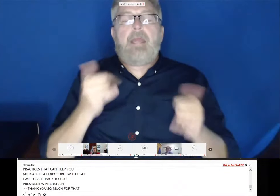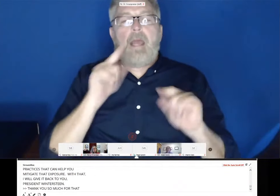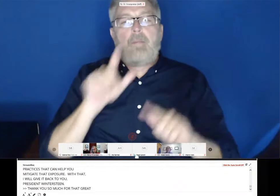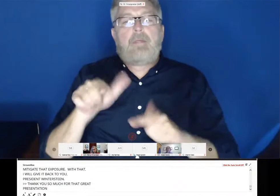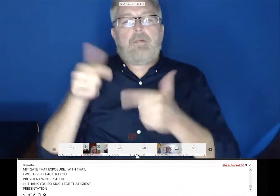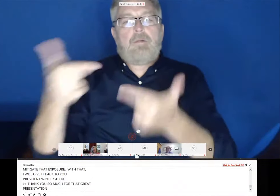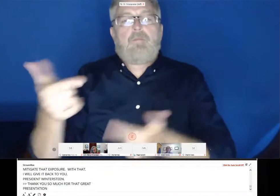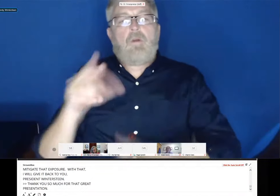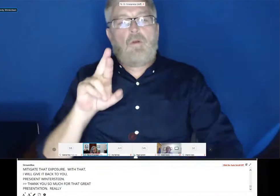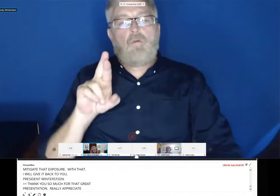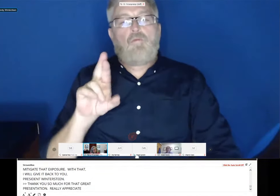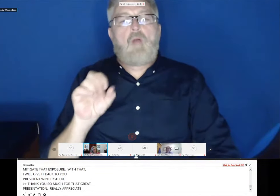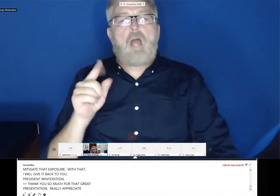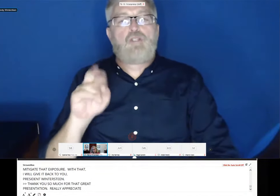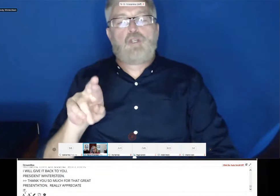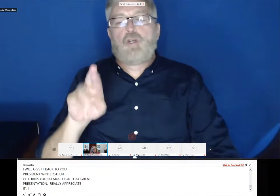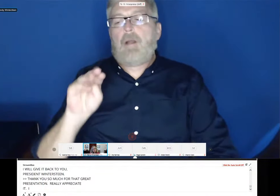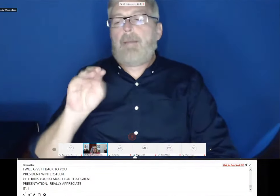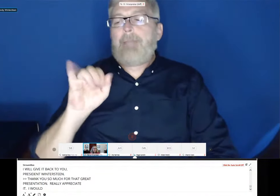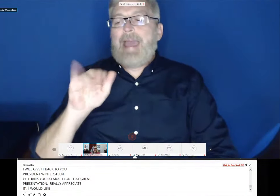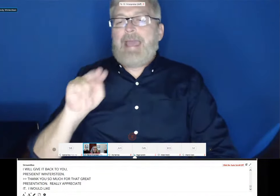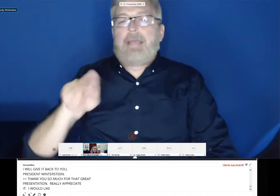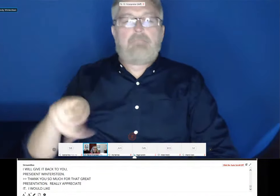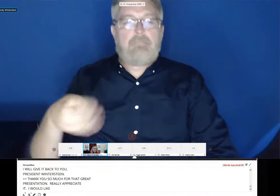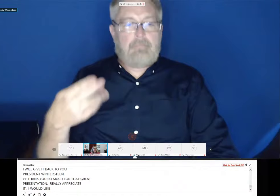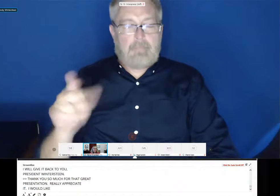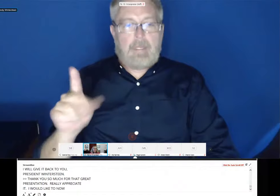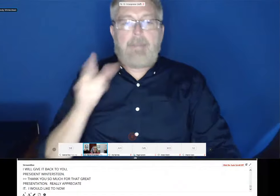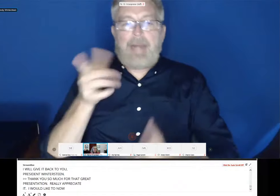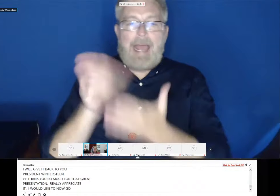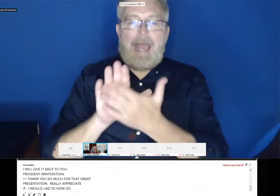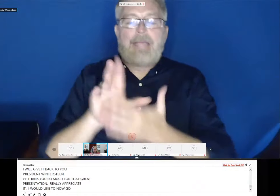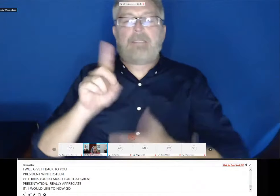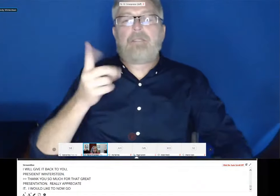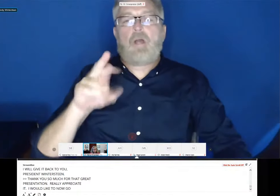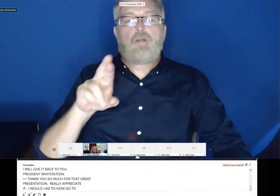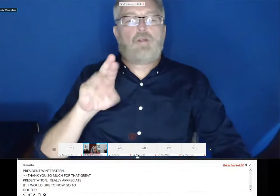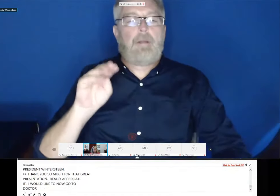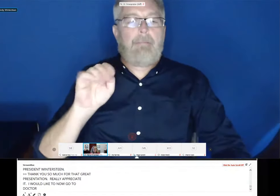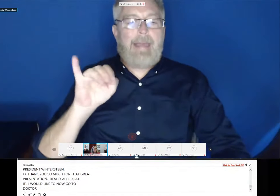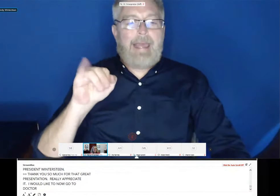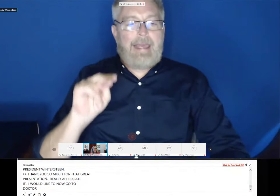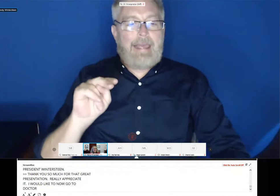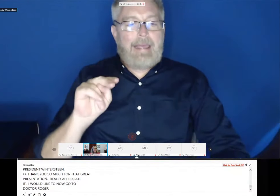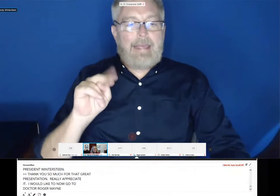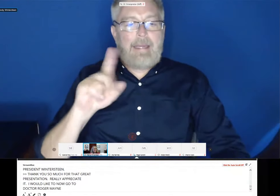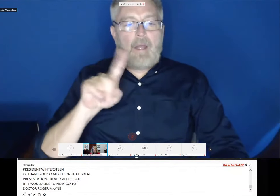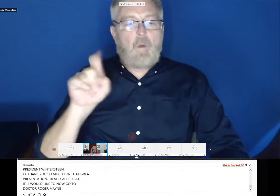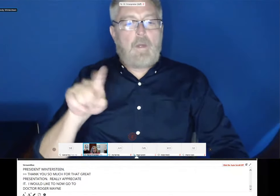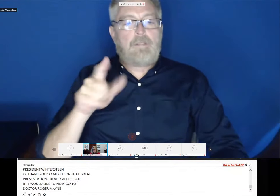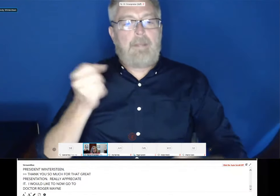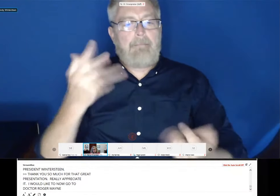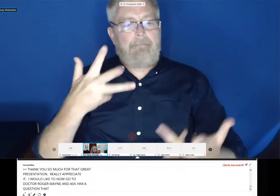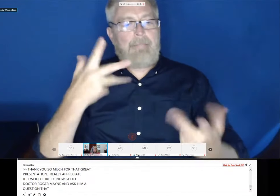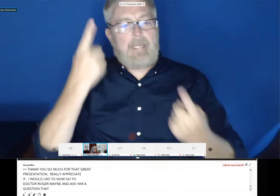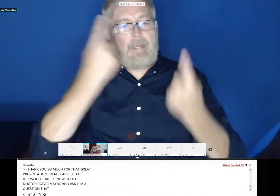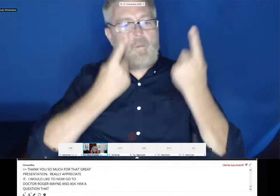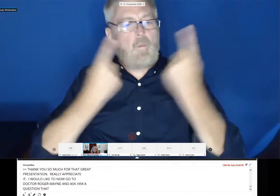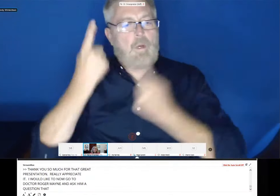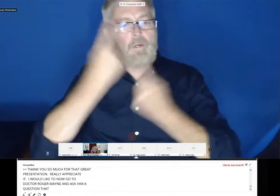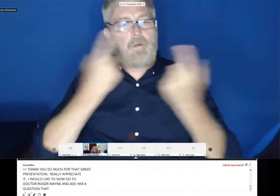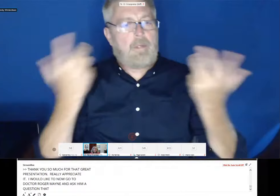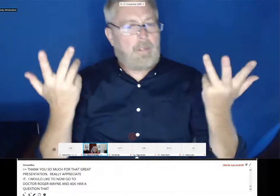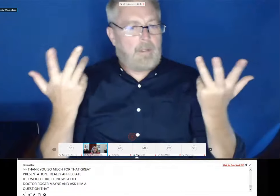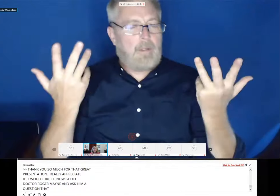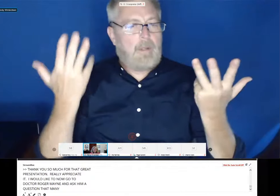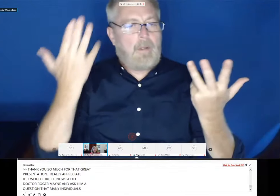to Dr. Roger Main and ask Dr. Main a question that's on many individuals' minds, and that is, why aren't